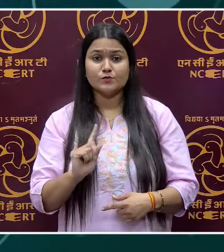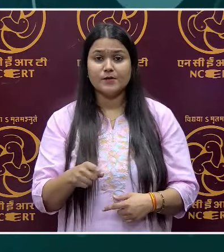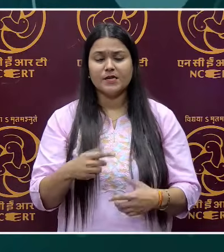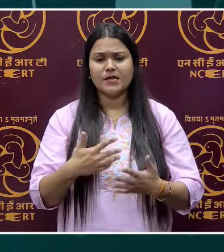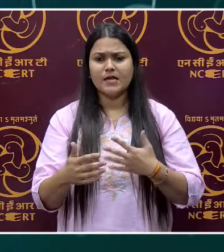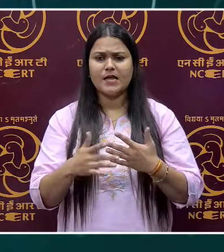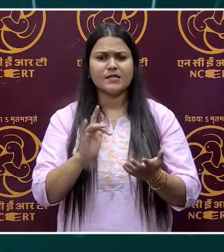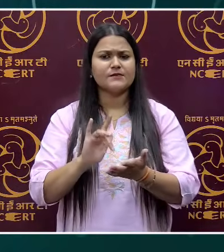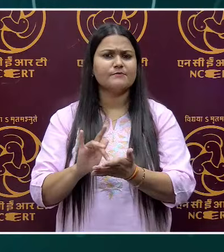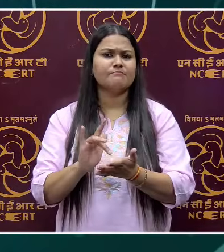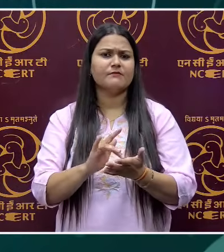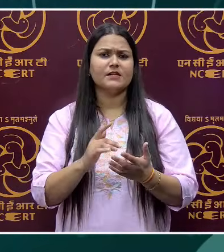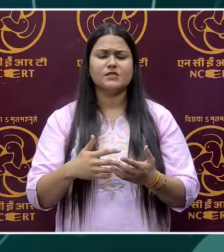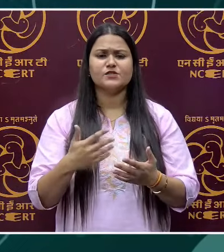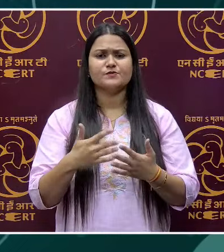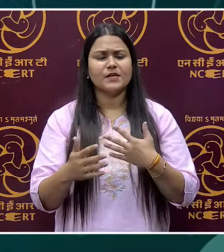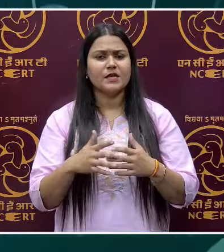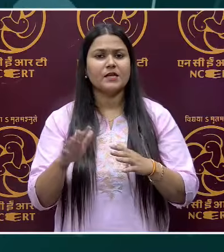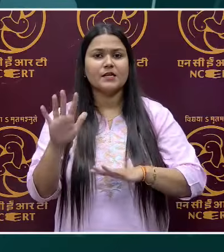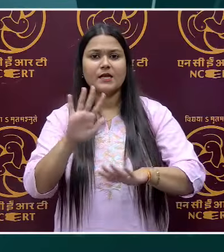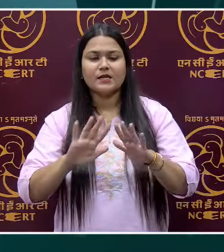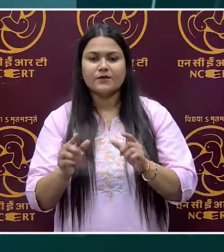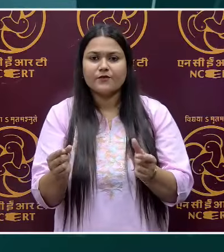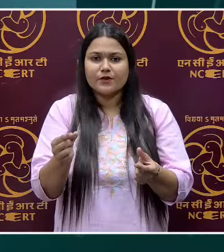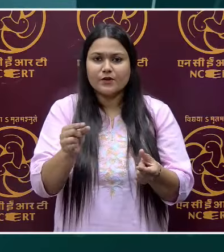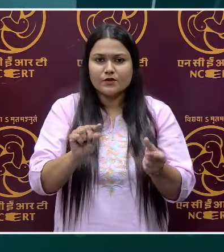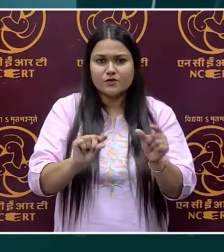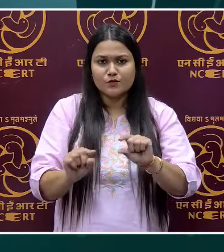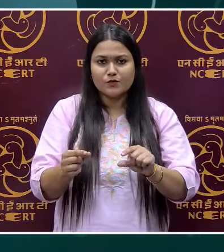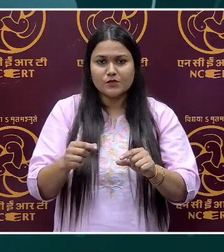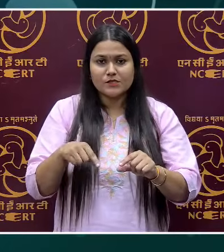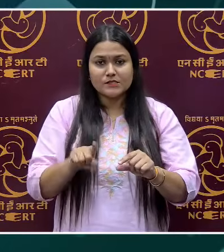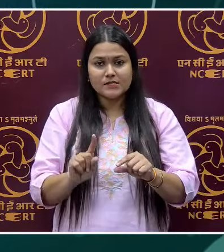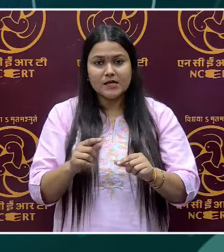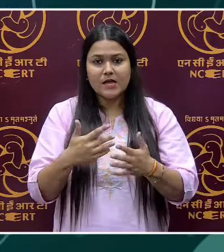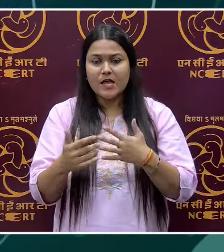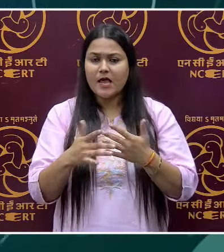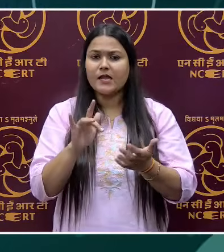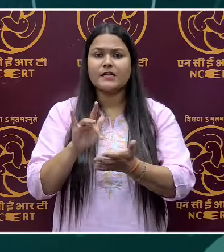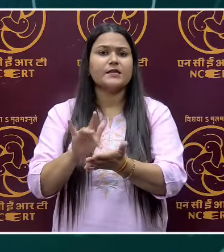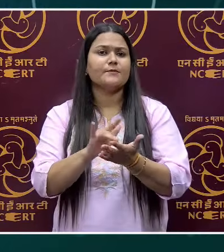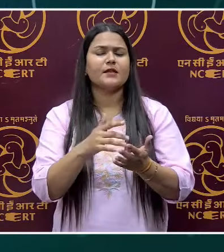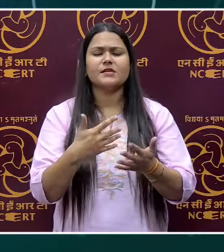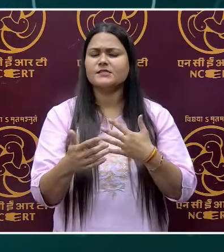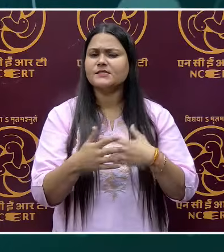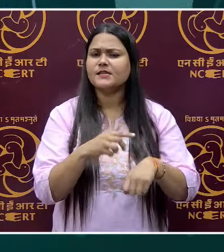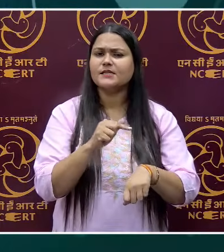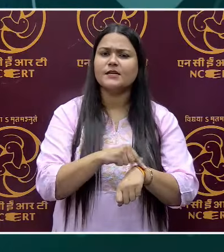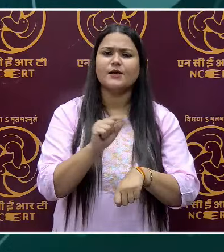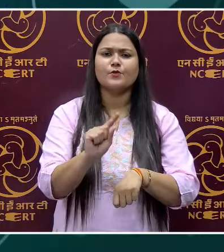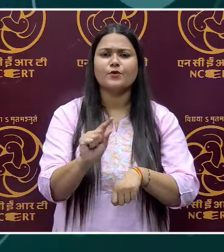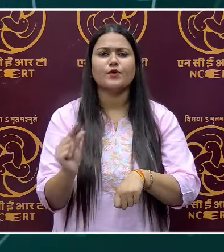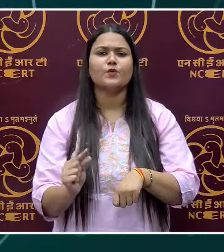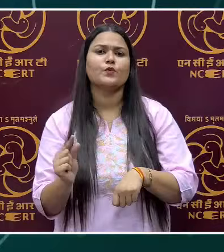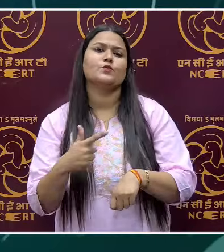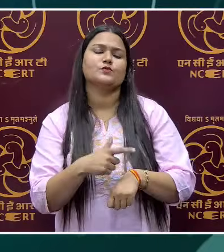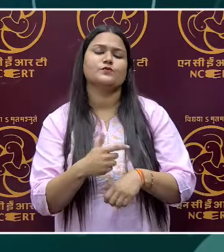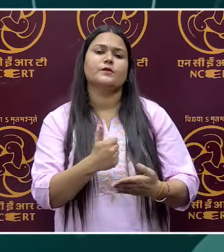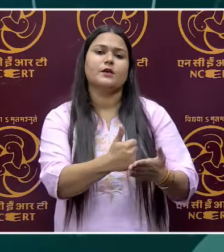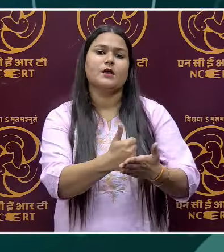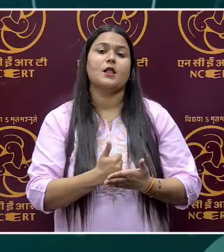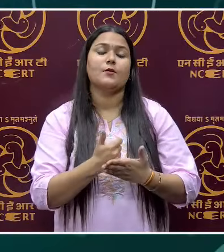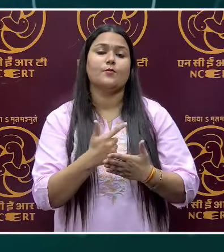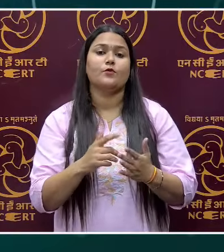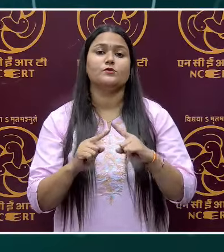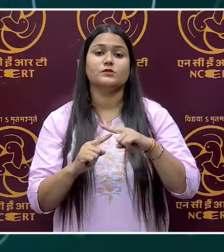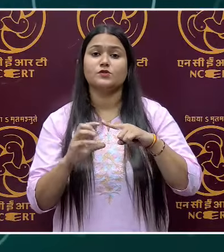to perform activities and experiments remotely from anywhere, anytime. Okay. These are the tools that